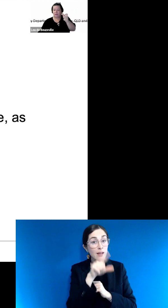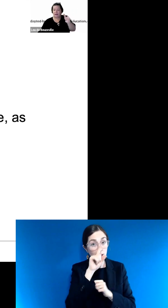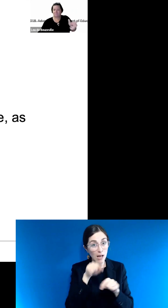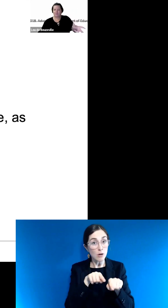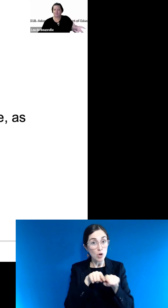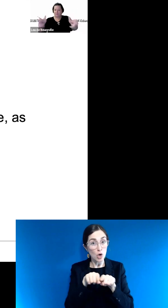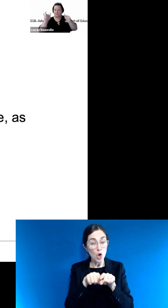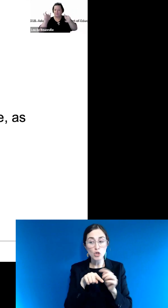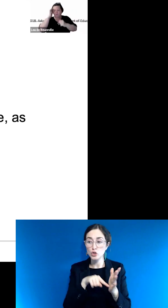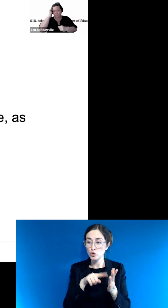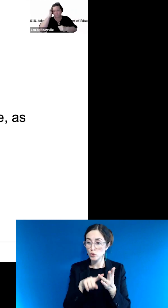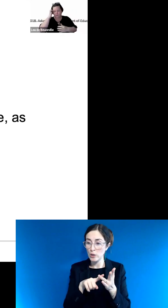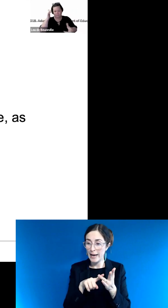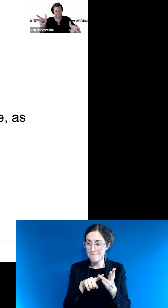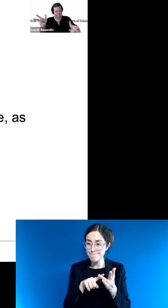to I'm